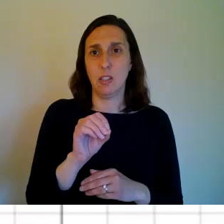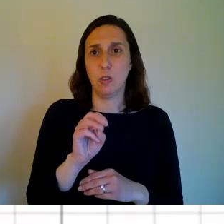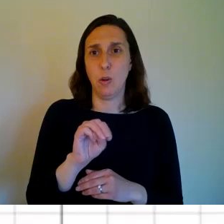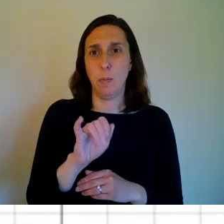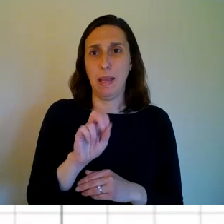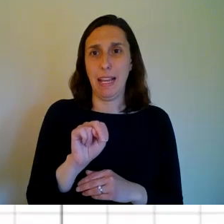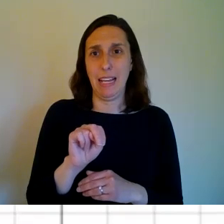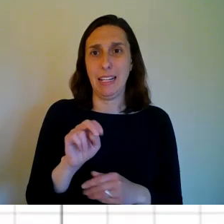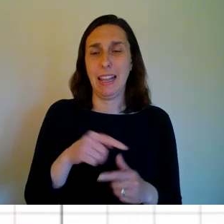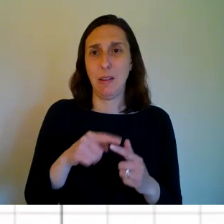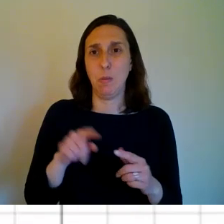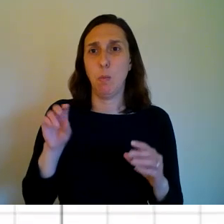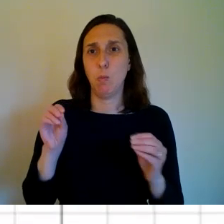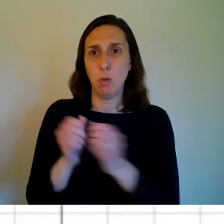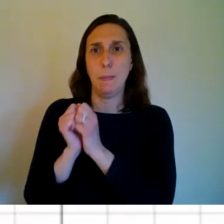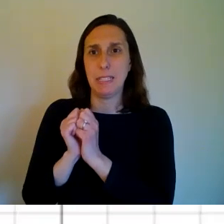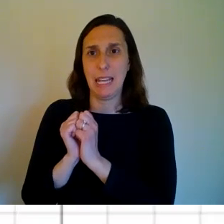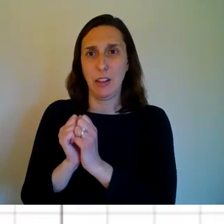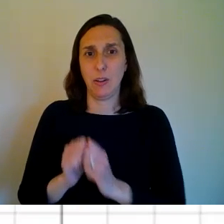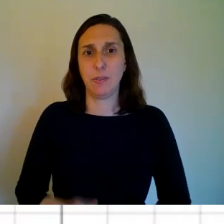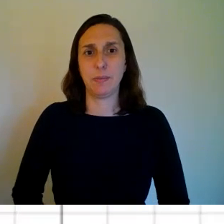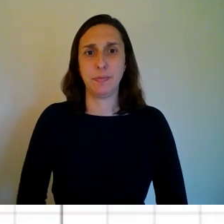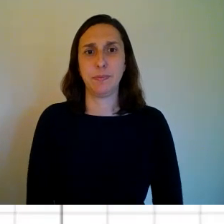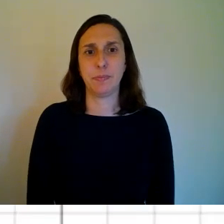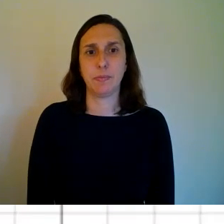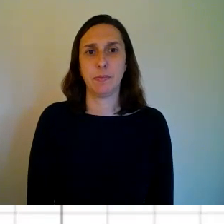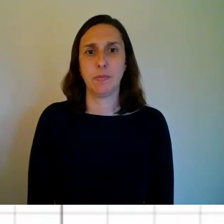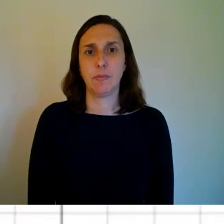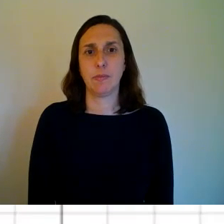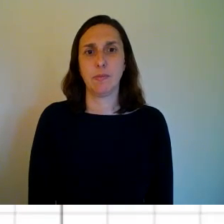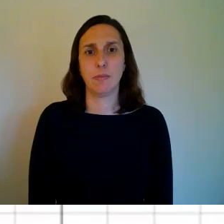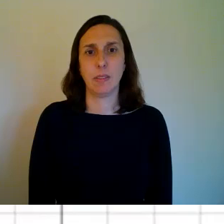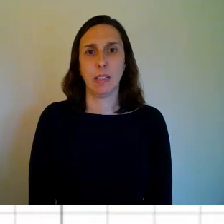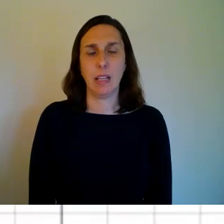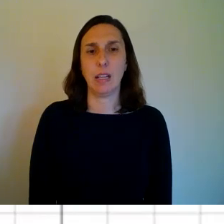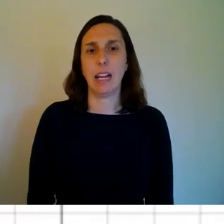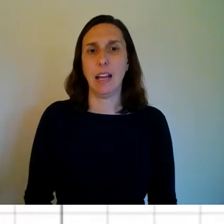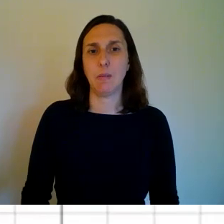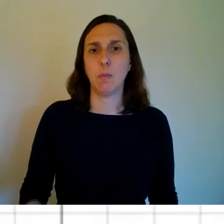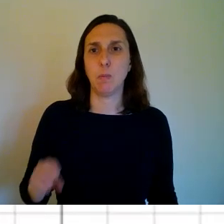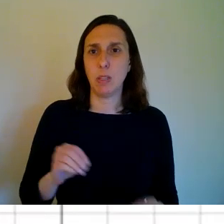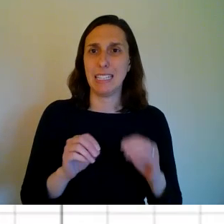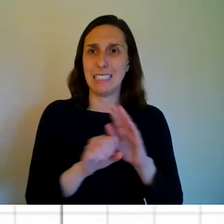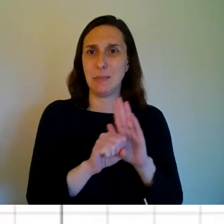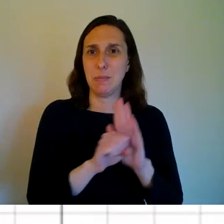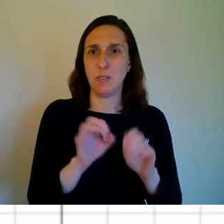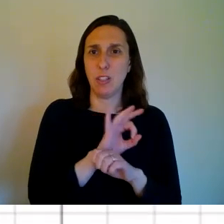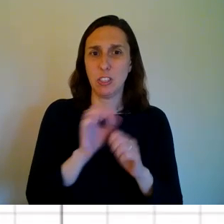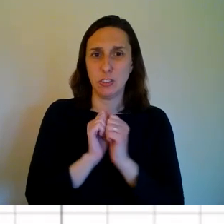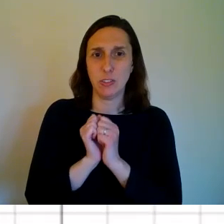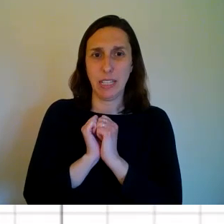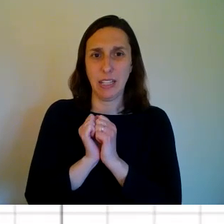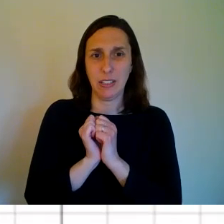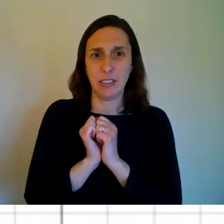these together, I'm going to go through putting some the symbols of functions together. And so we'll take a function pair and